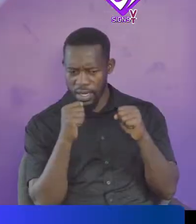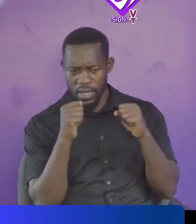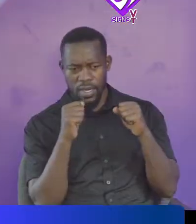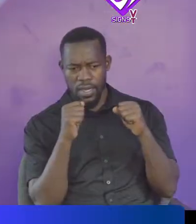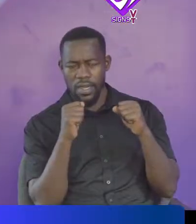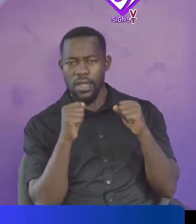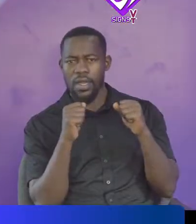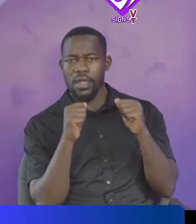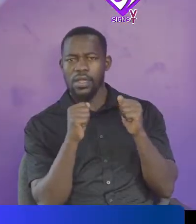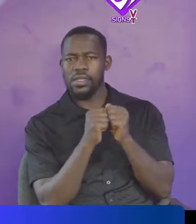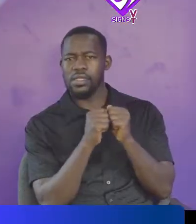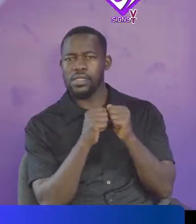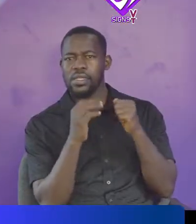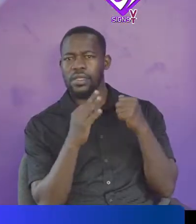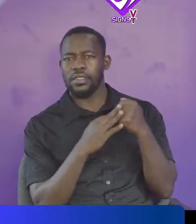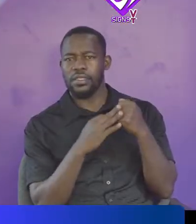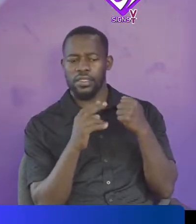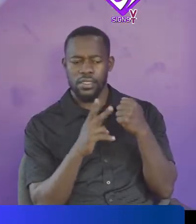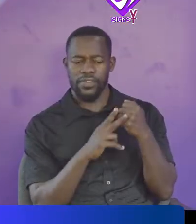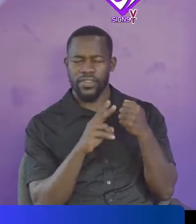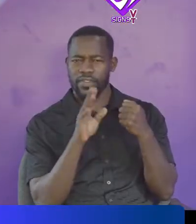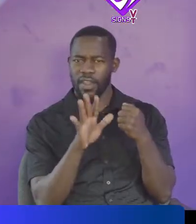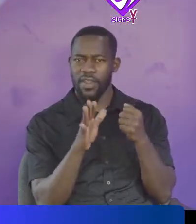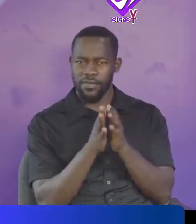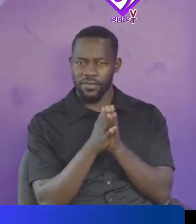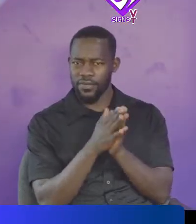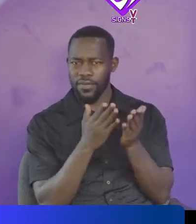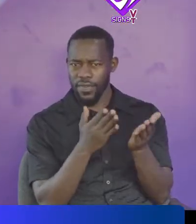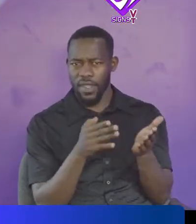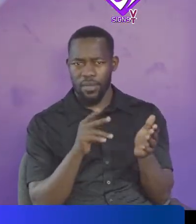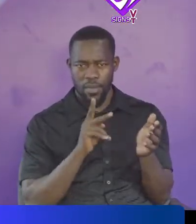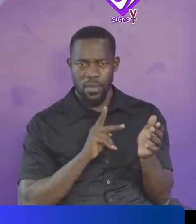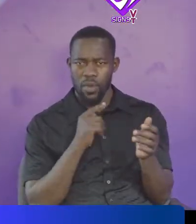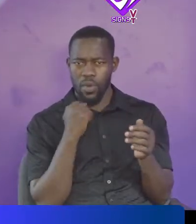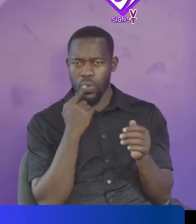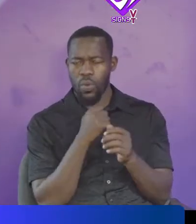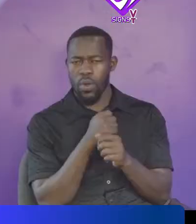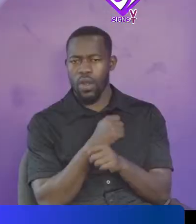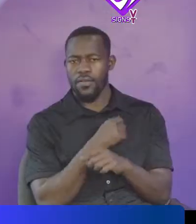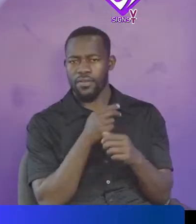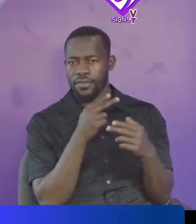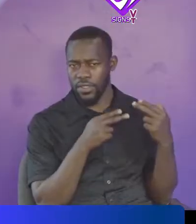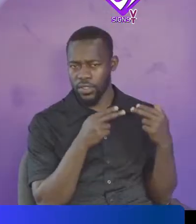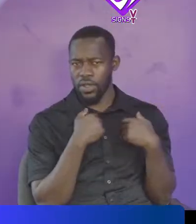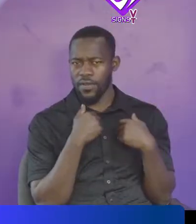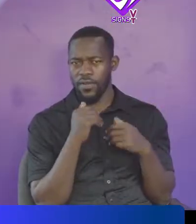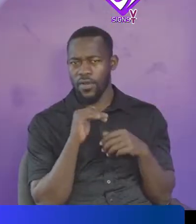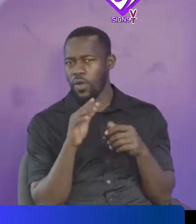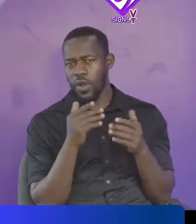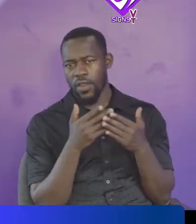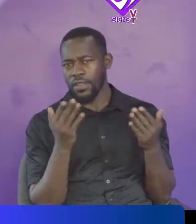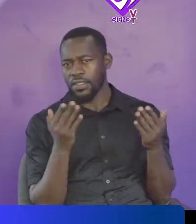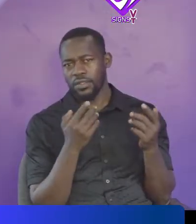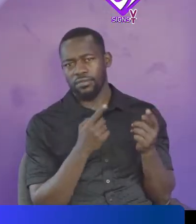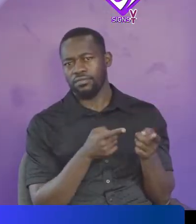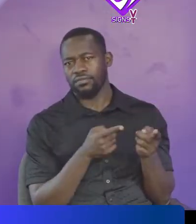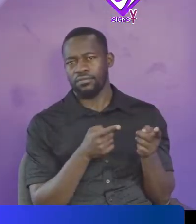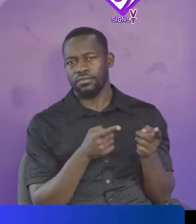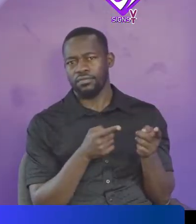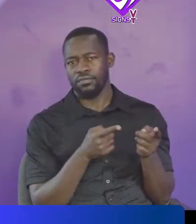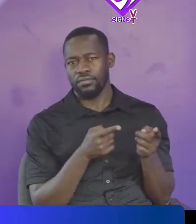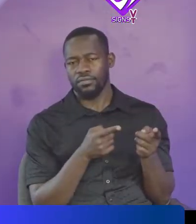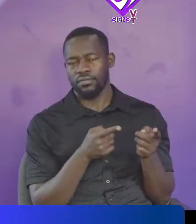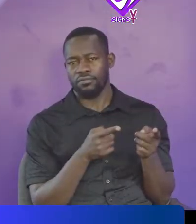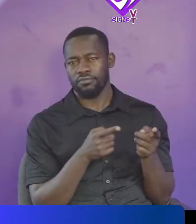trade. So people who love history, we have a collection for them. We call it the Murumbi collection.